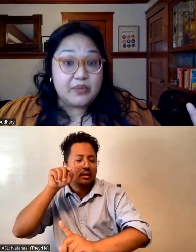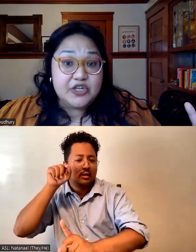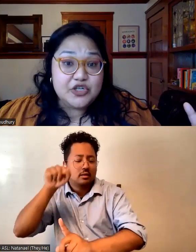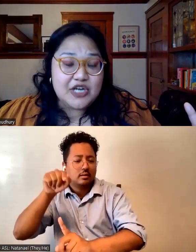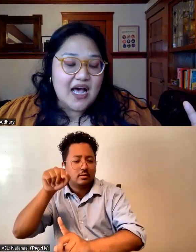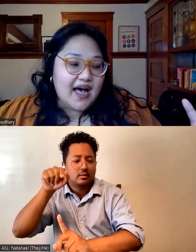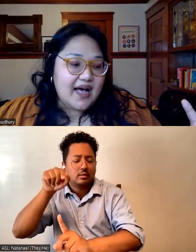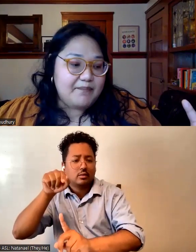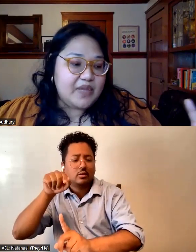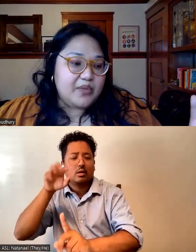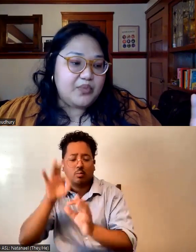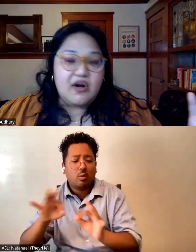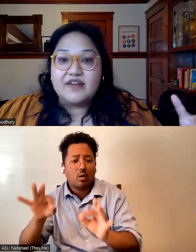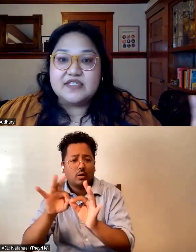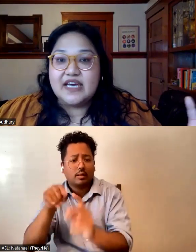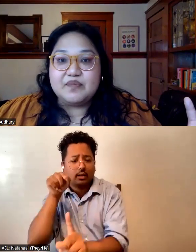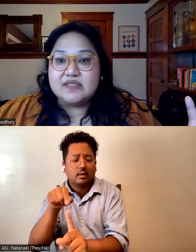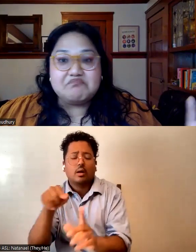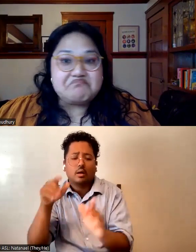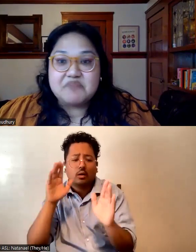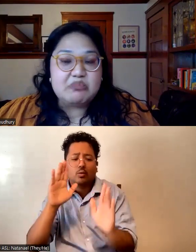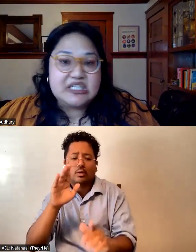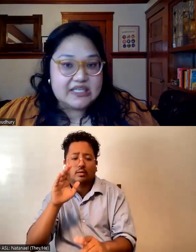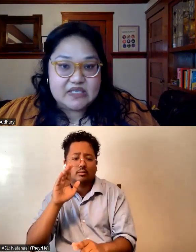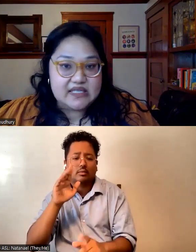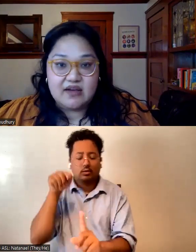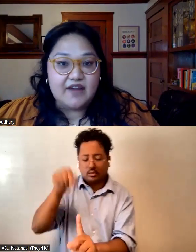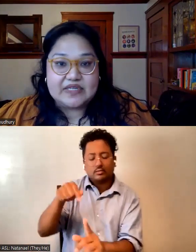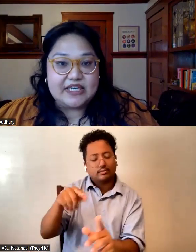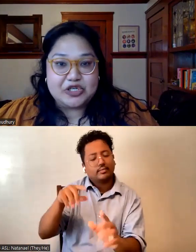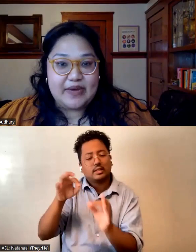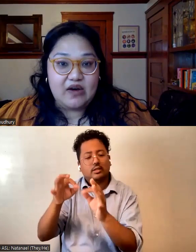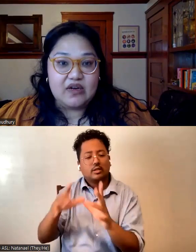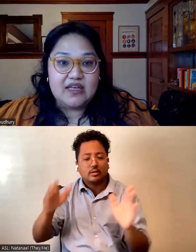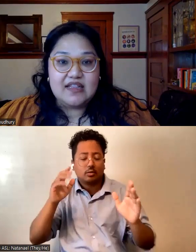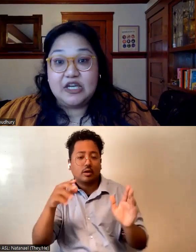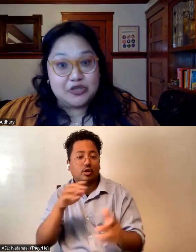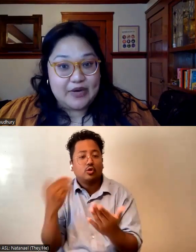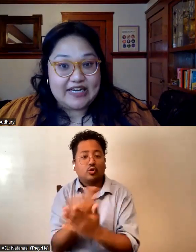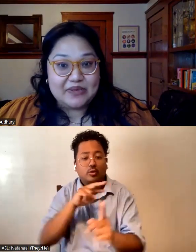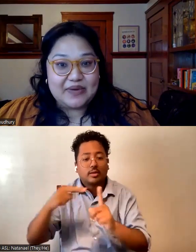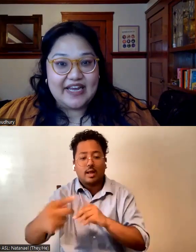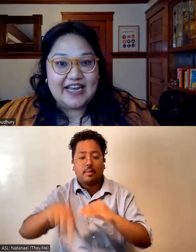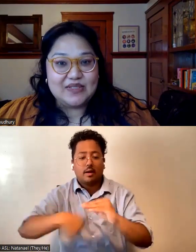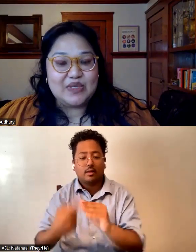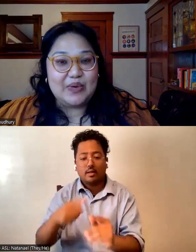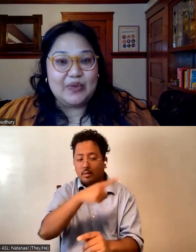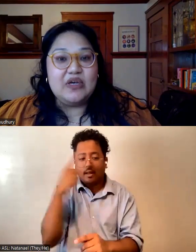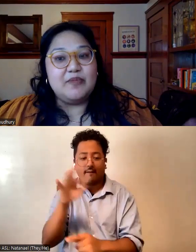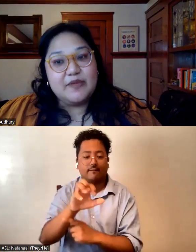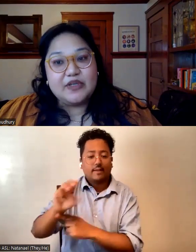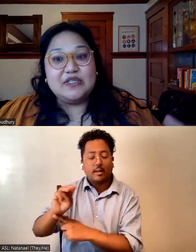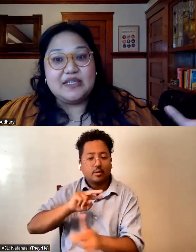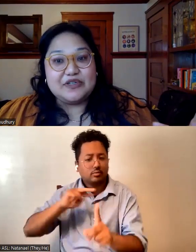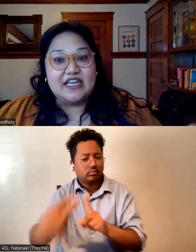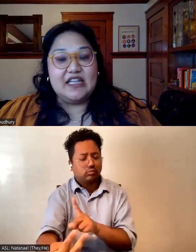very rich, but we're oftentimes completely missing the conversation about the Asian body, right? And so